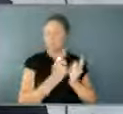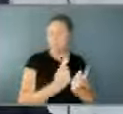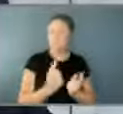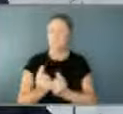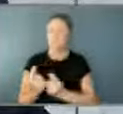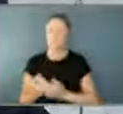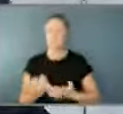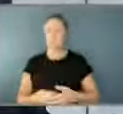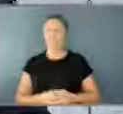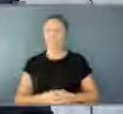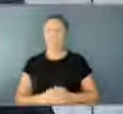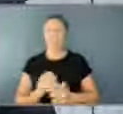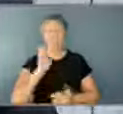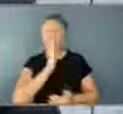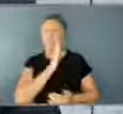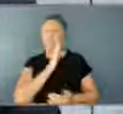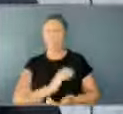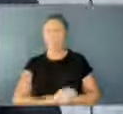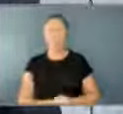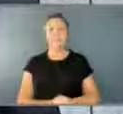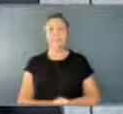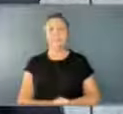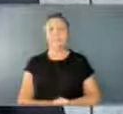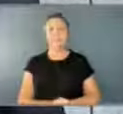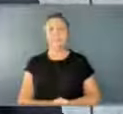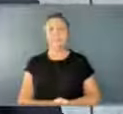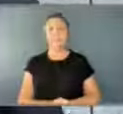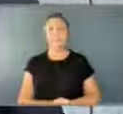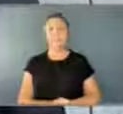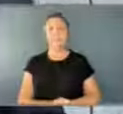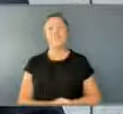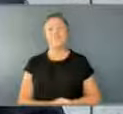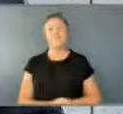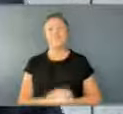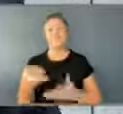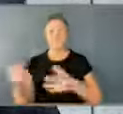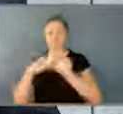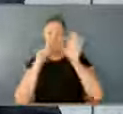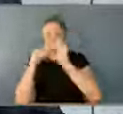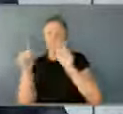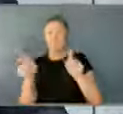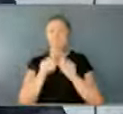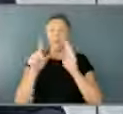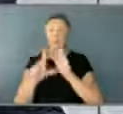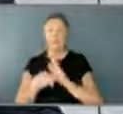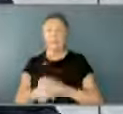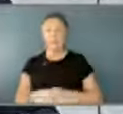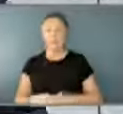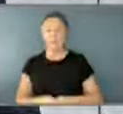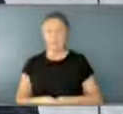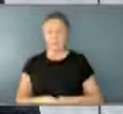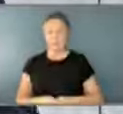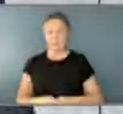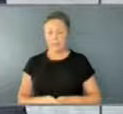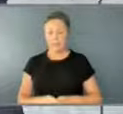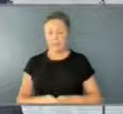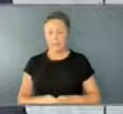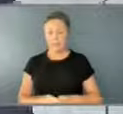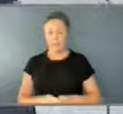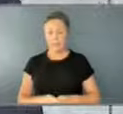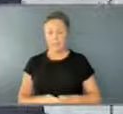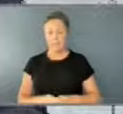take away from the threat then? No, well, there's one you had one, Andrew. To be fair, I've got to go to just on the vaccine. The Minister spoke just